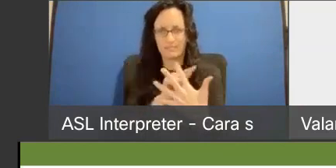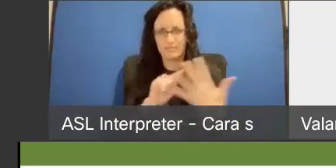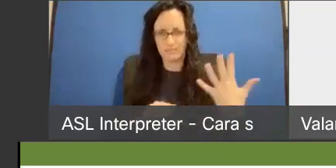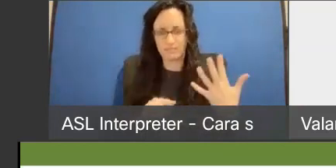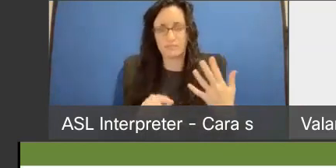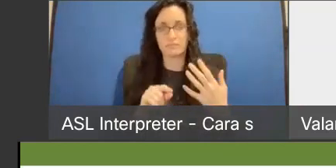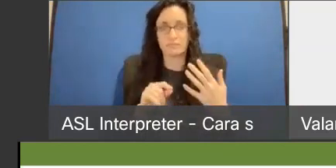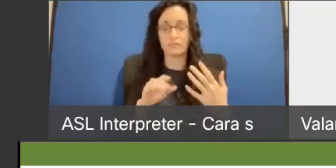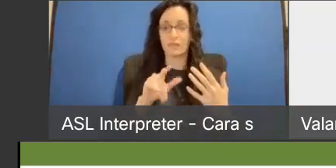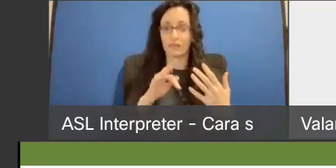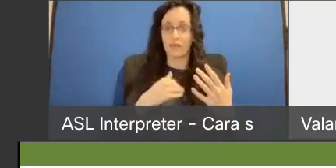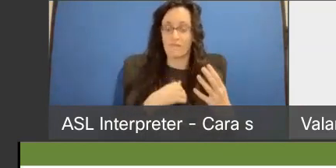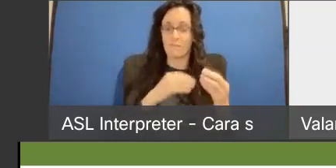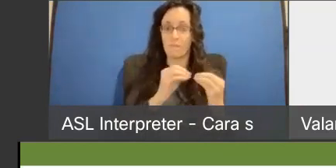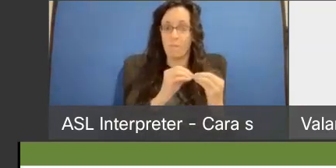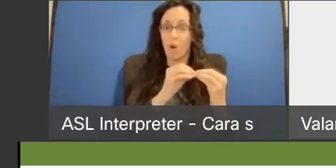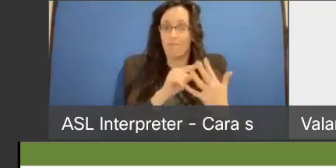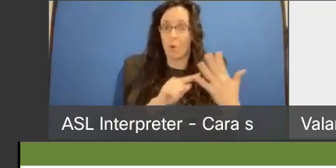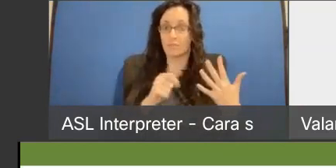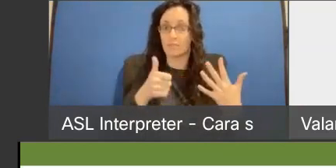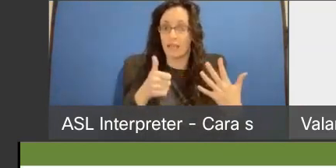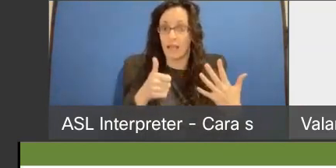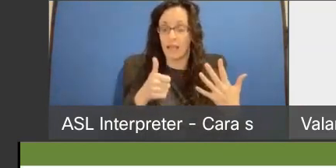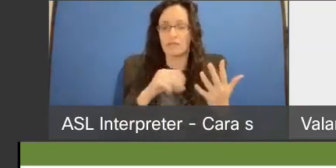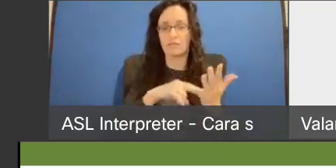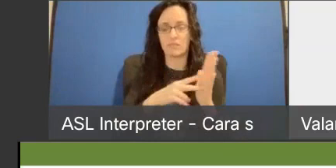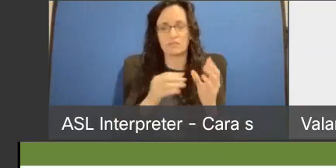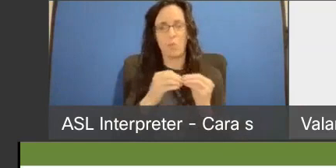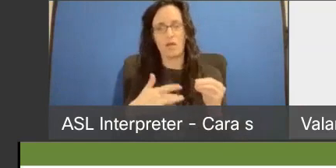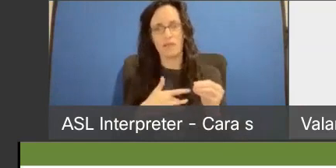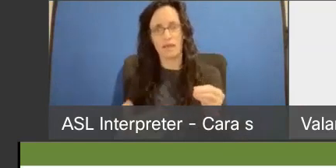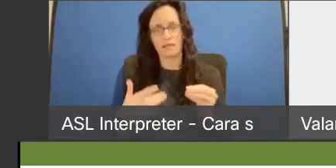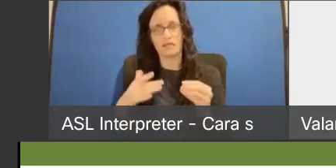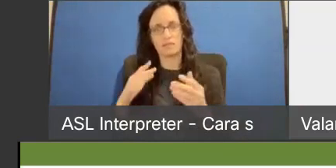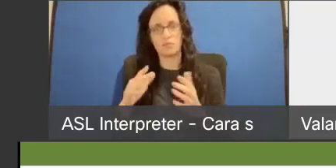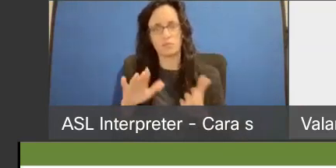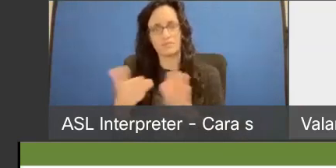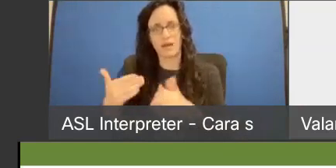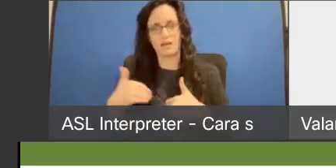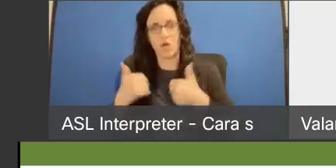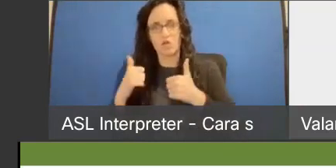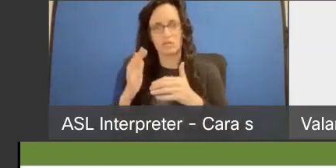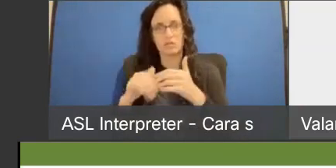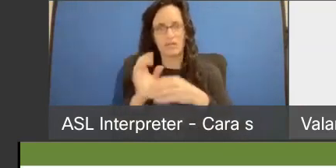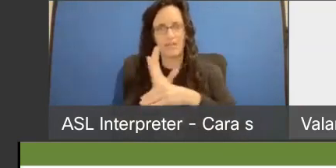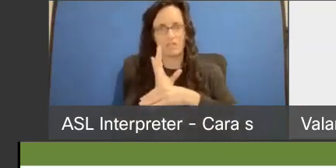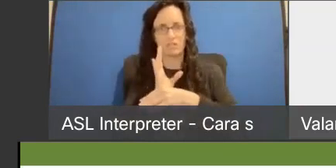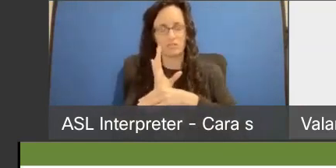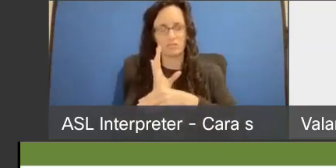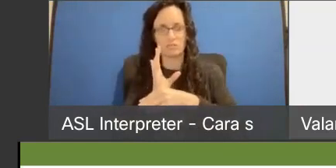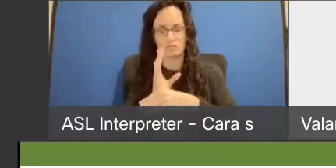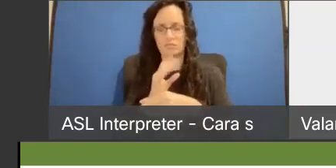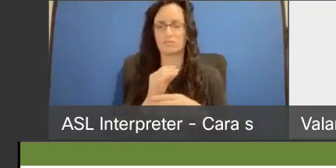people's lives early on, the more likely they were to die younger than the average, to have